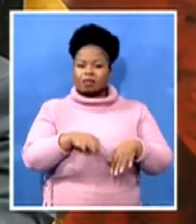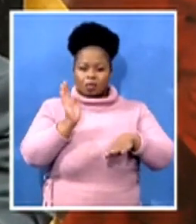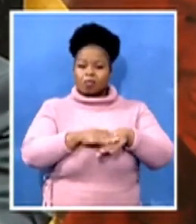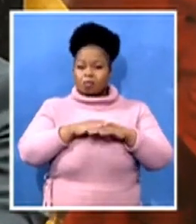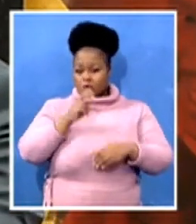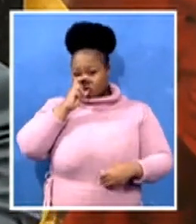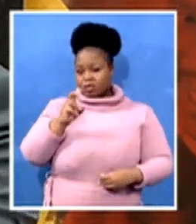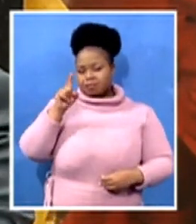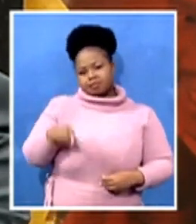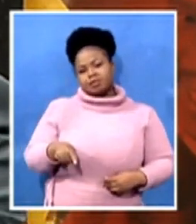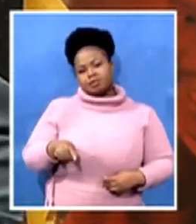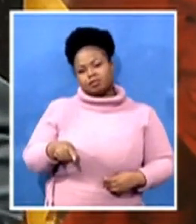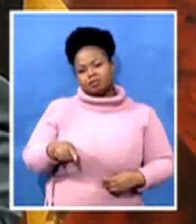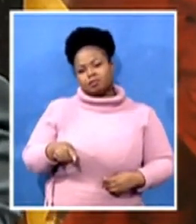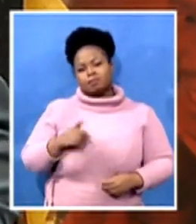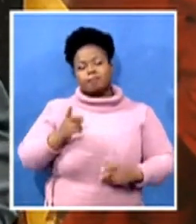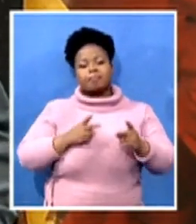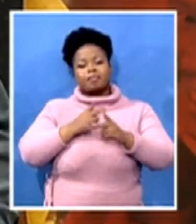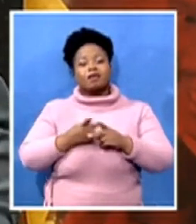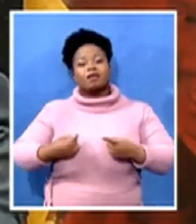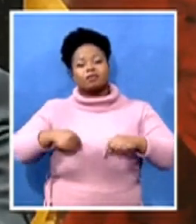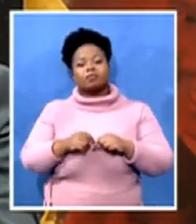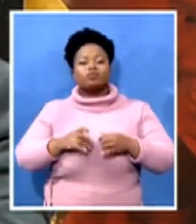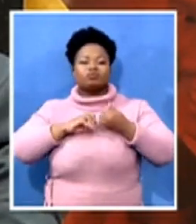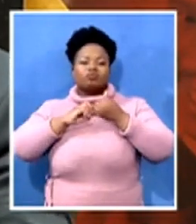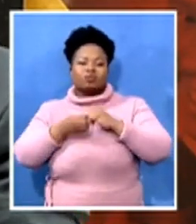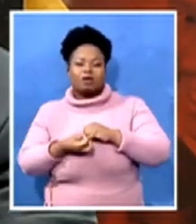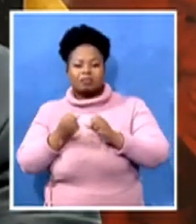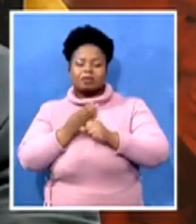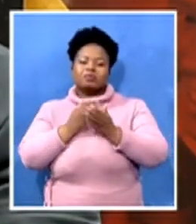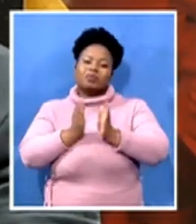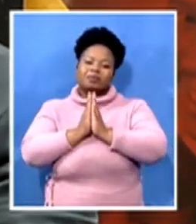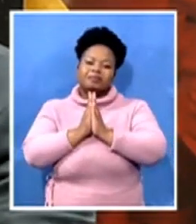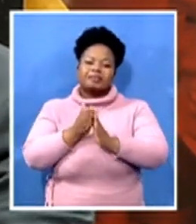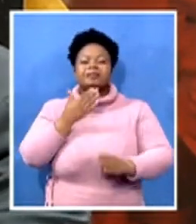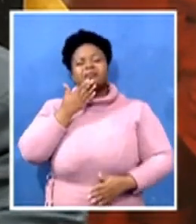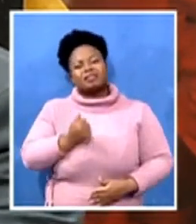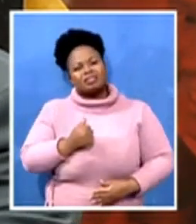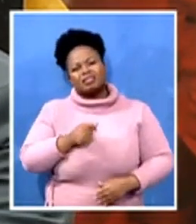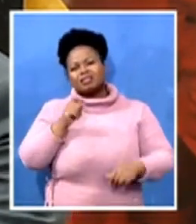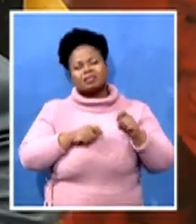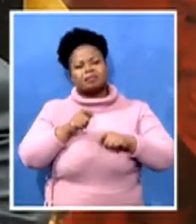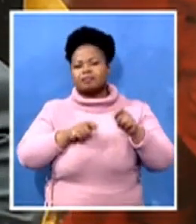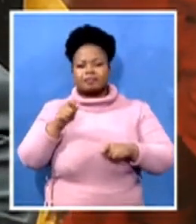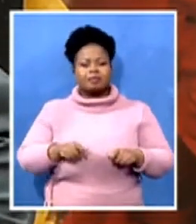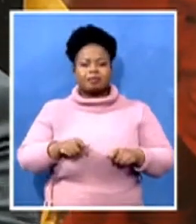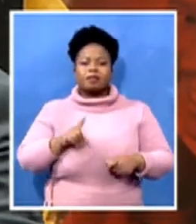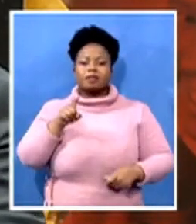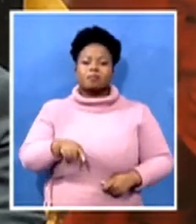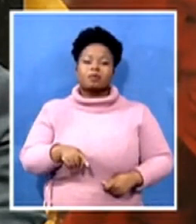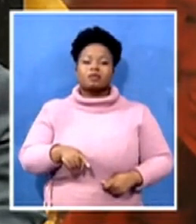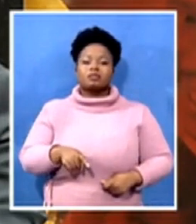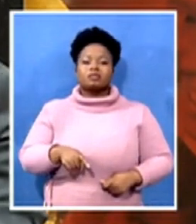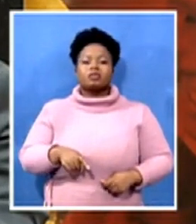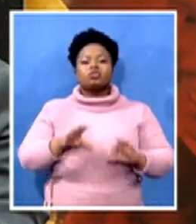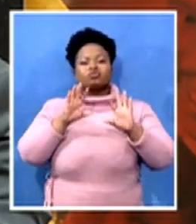apho sizama ukubongoza abantu bakuthi bayeke ukubukula abo bathe bafumaniseka benale